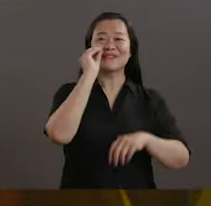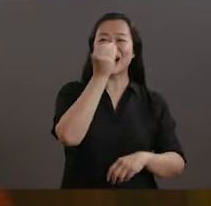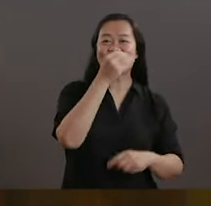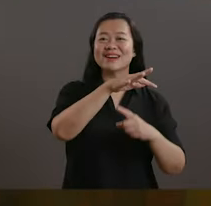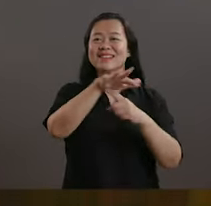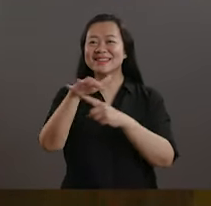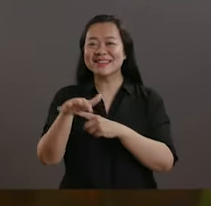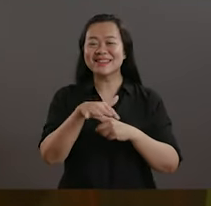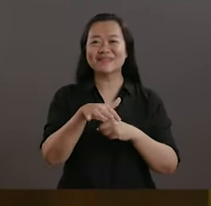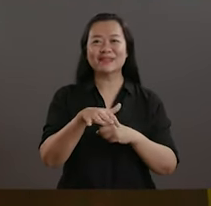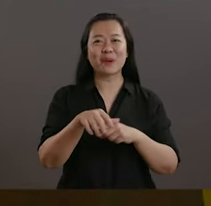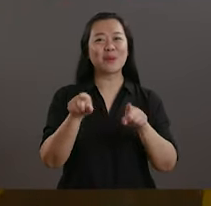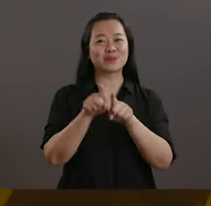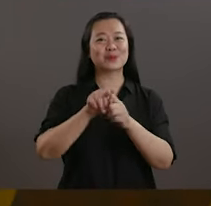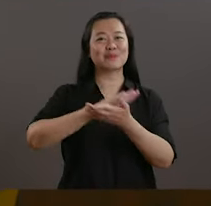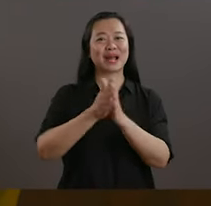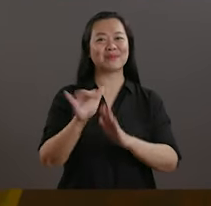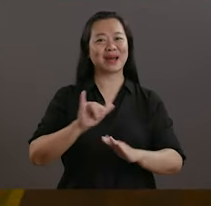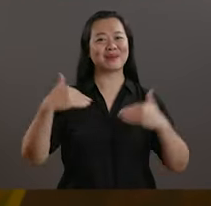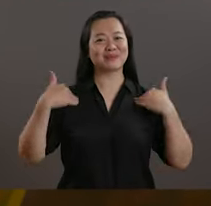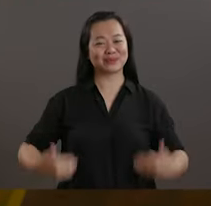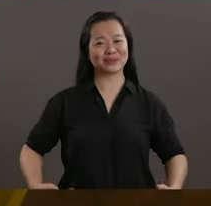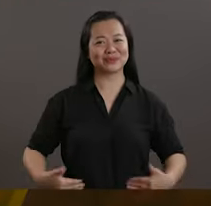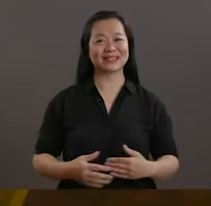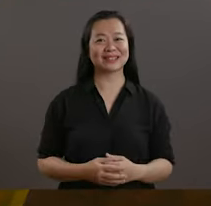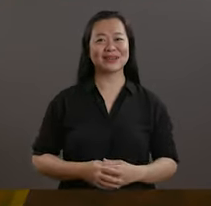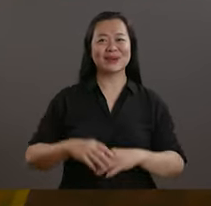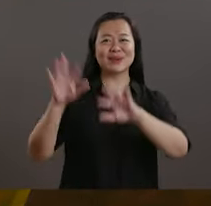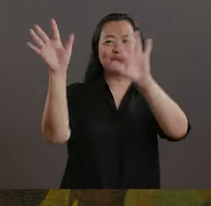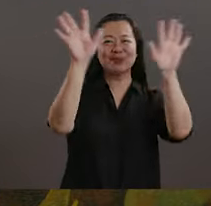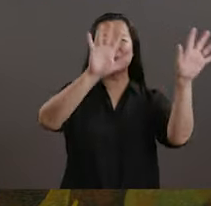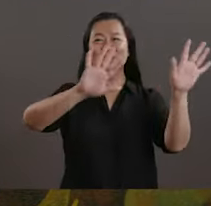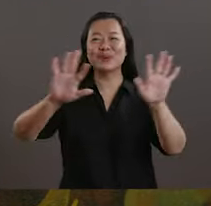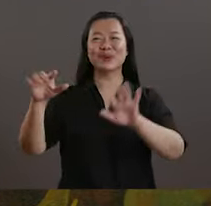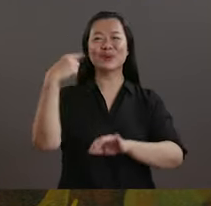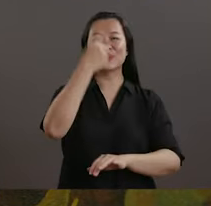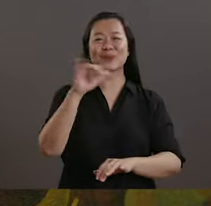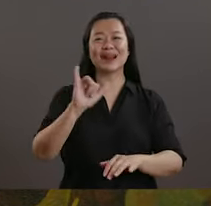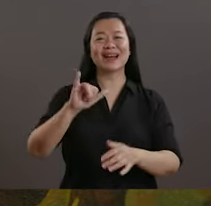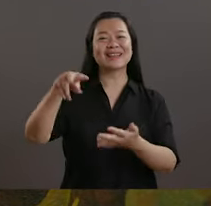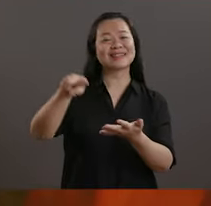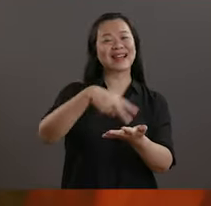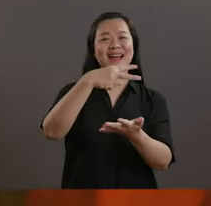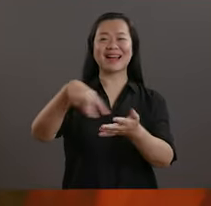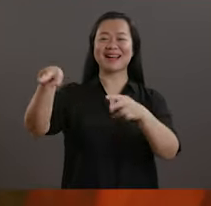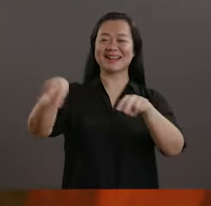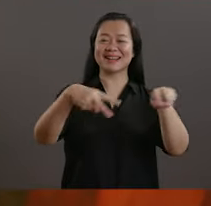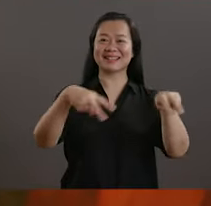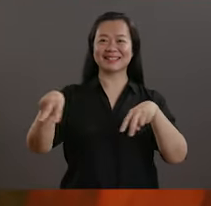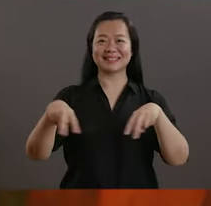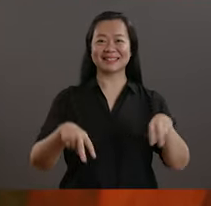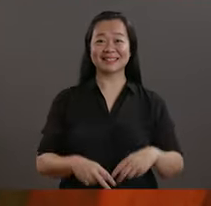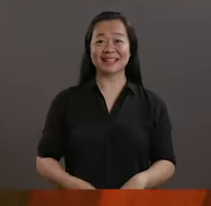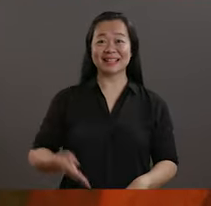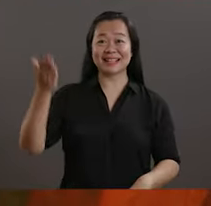Even the red flowers and leaves morph into bodies that sway as if dancing.